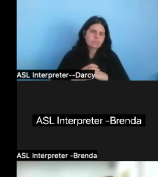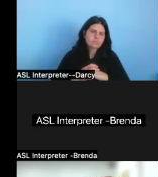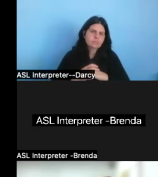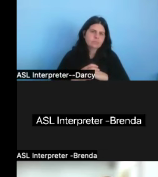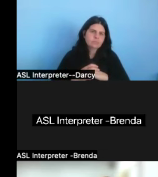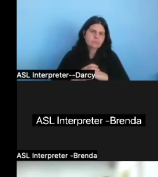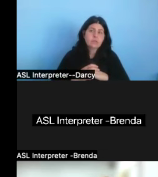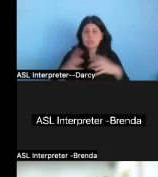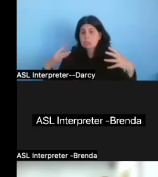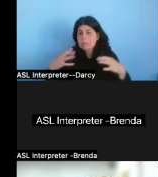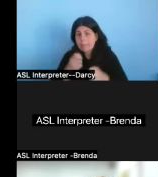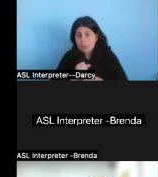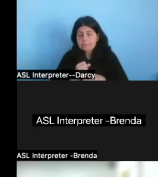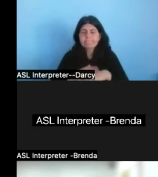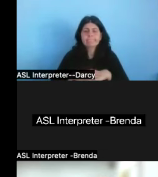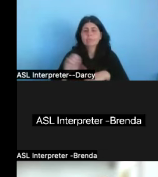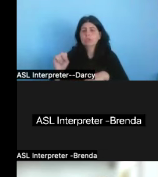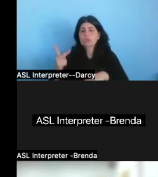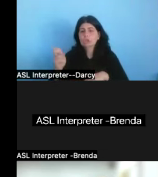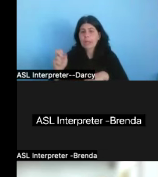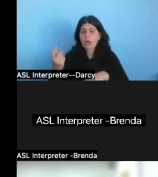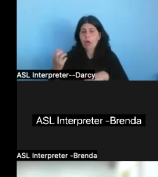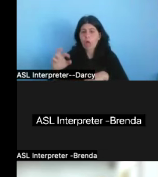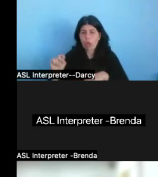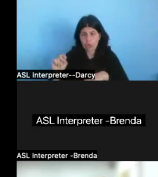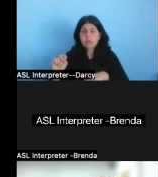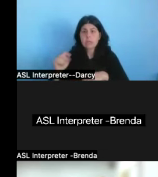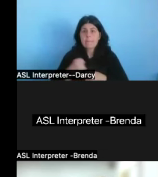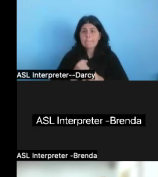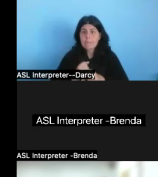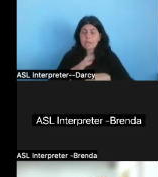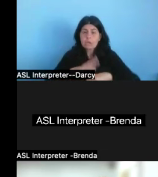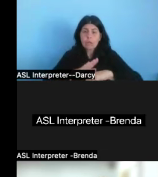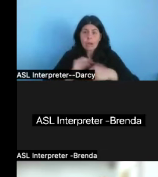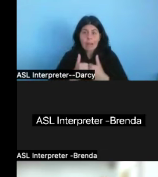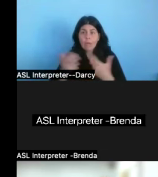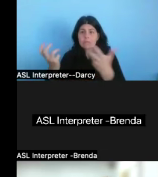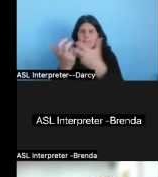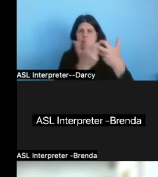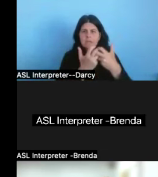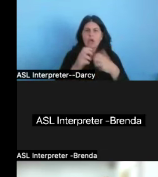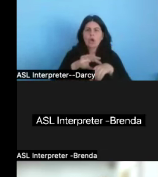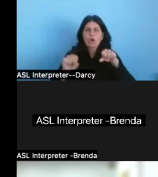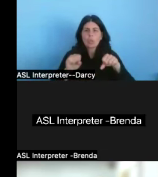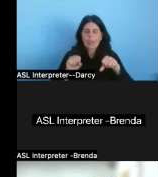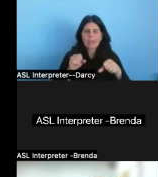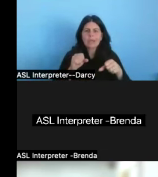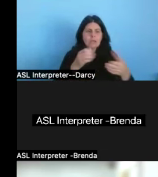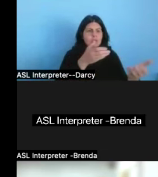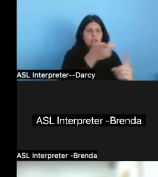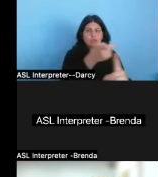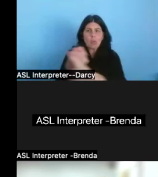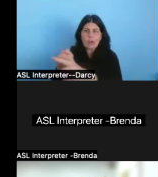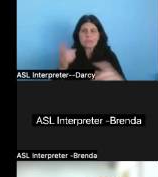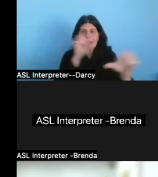So in summary, Shake Alert produces alerts by combining earthquake source estimates from different early